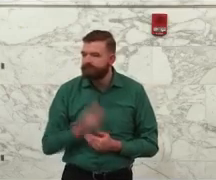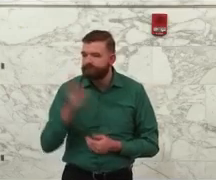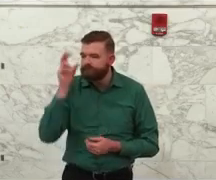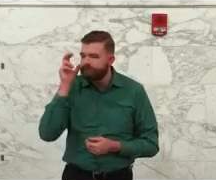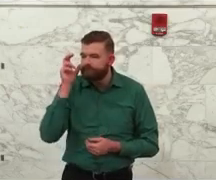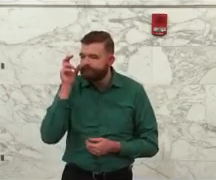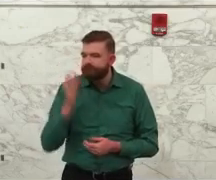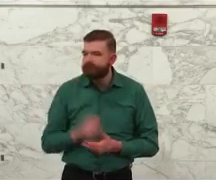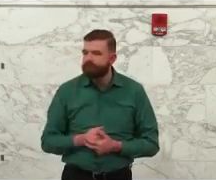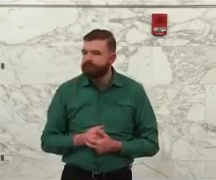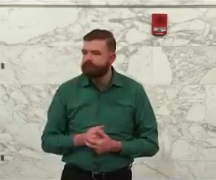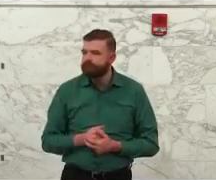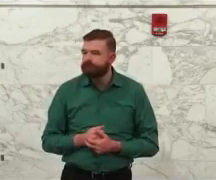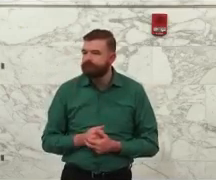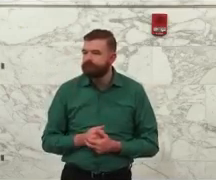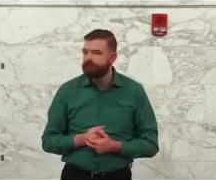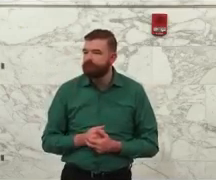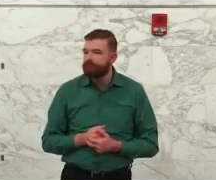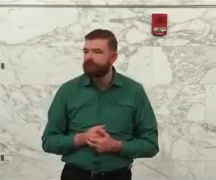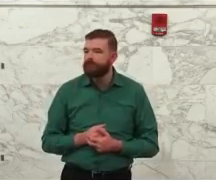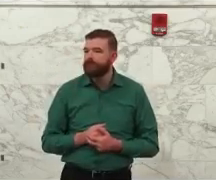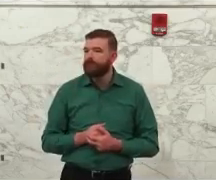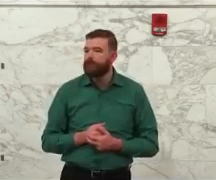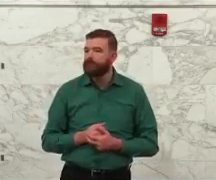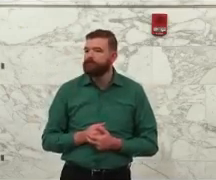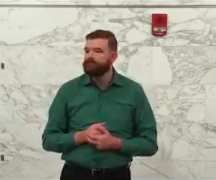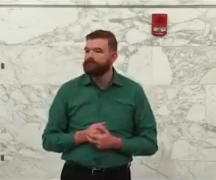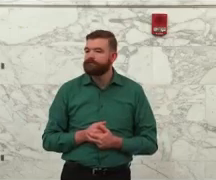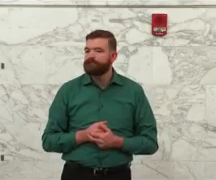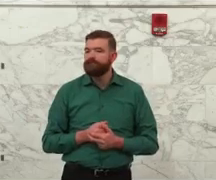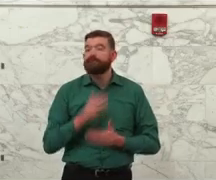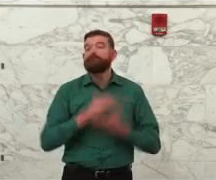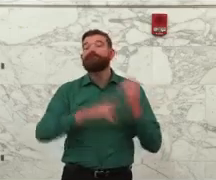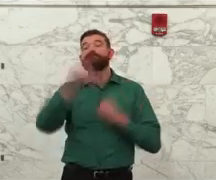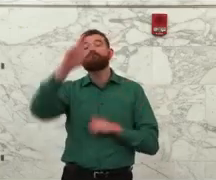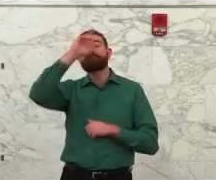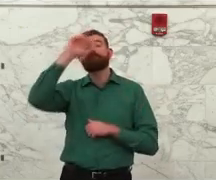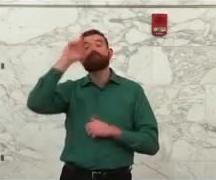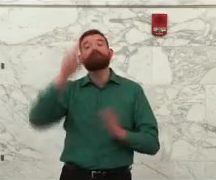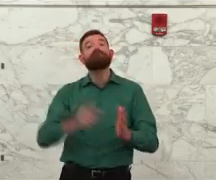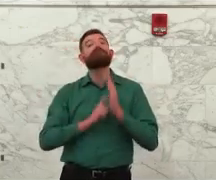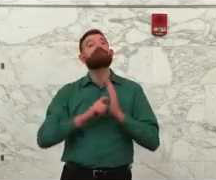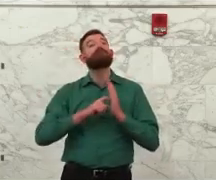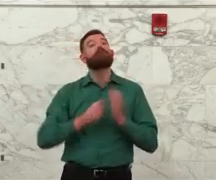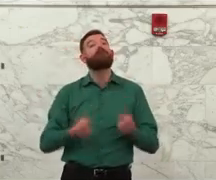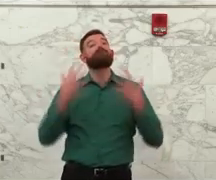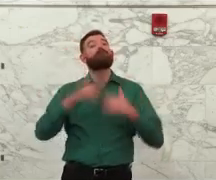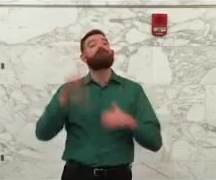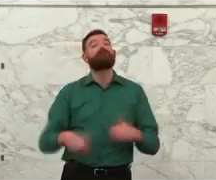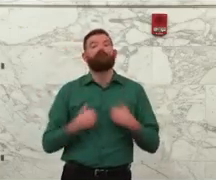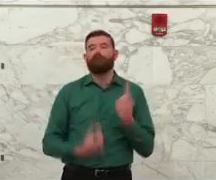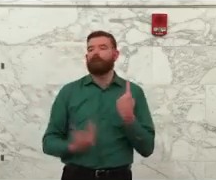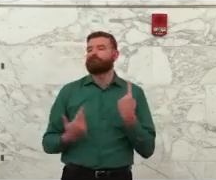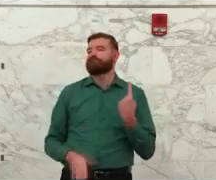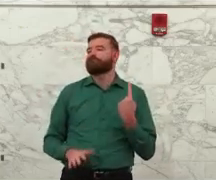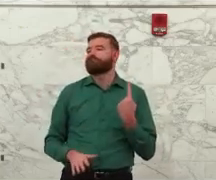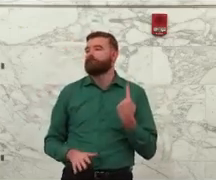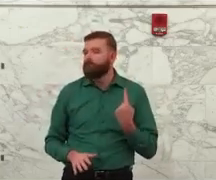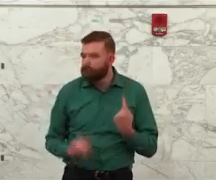one ventilator. So we're calling them up as well. I think we'll get there. But I don't want to overstate the